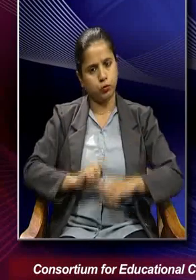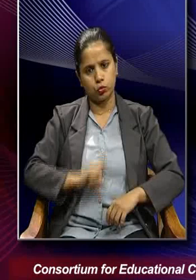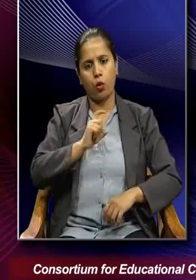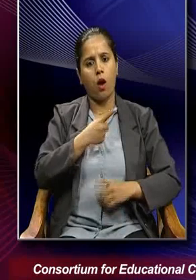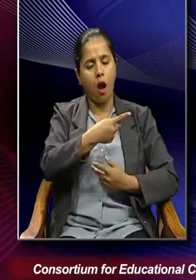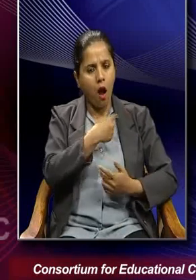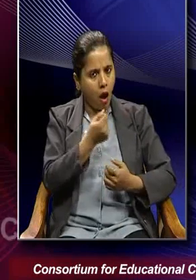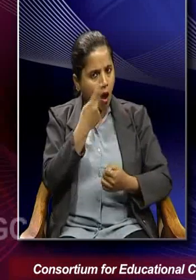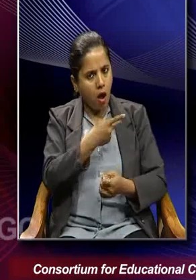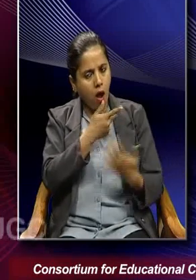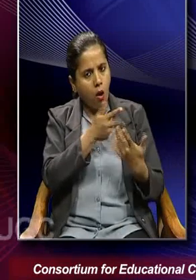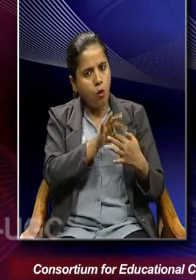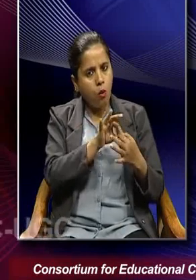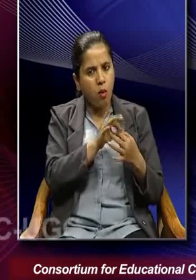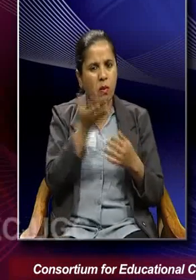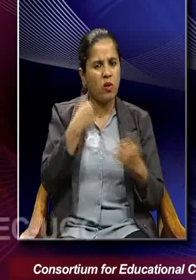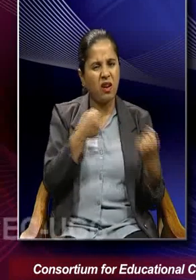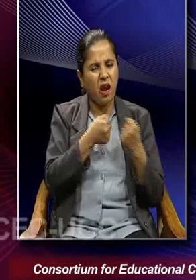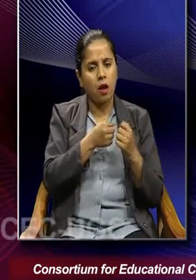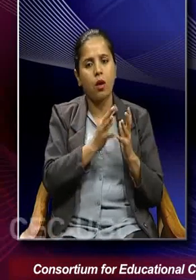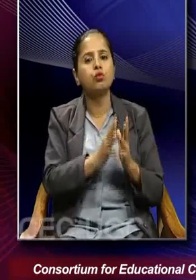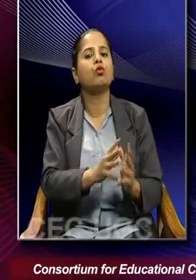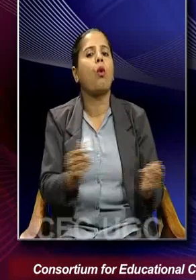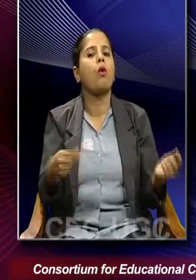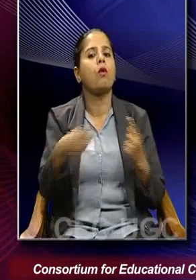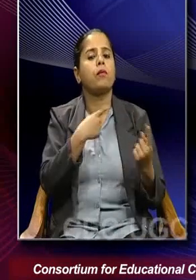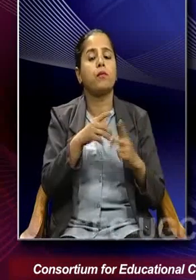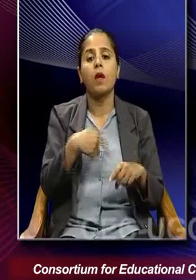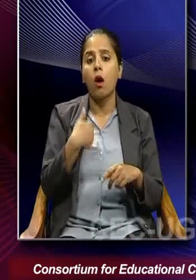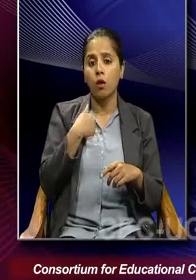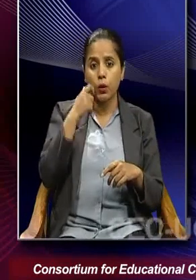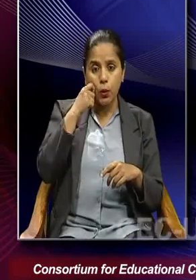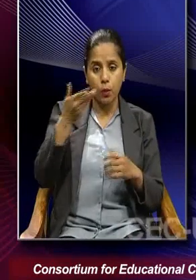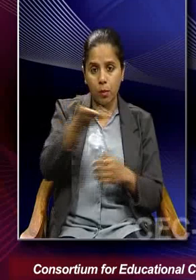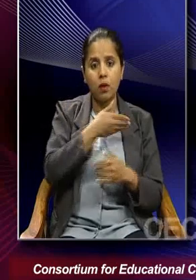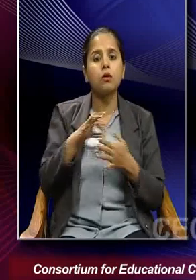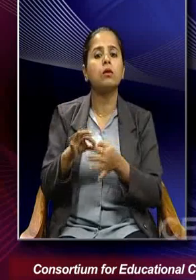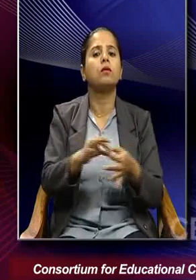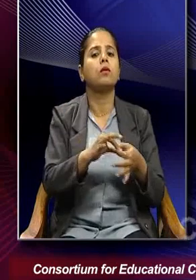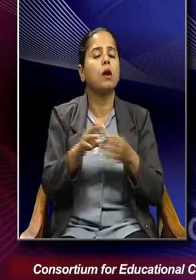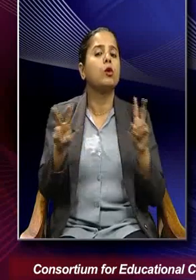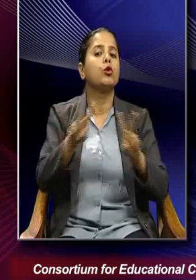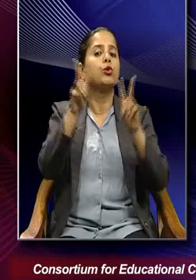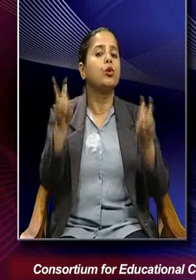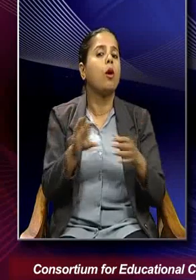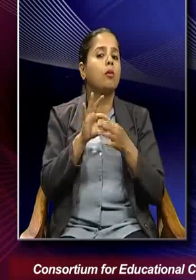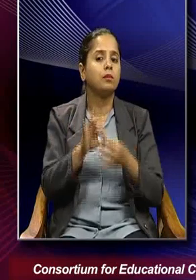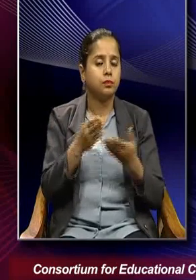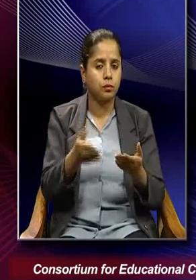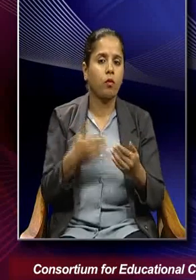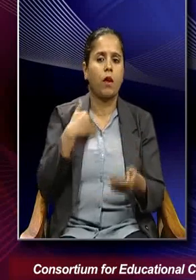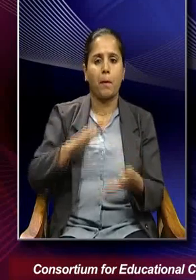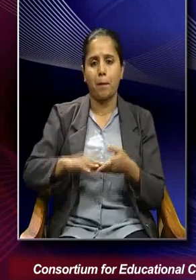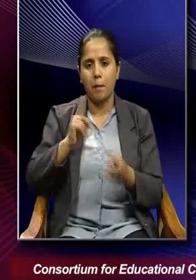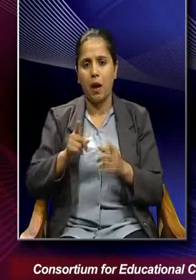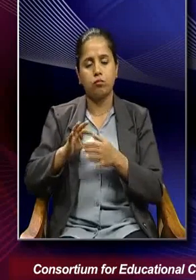So in this particular film we find that how human relationships, especially in the context of the marital